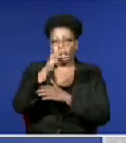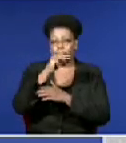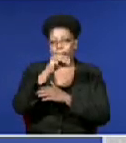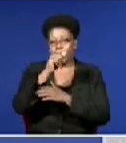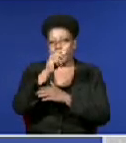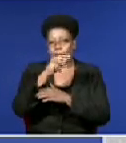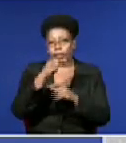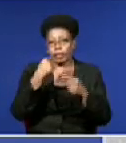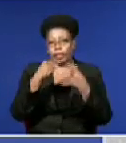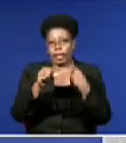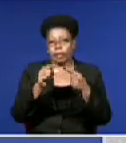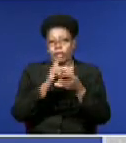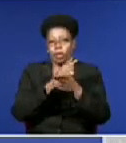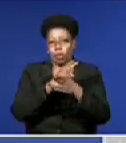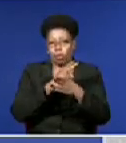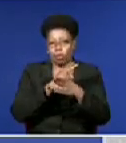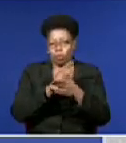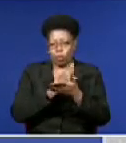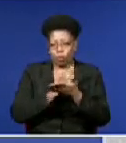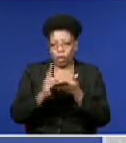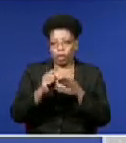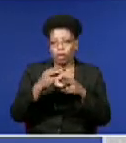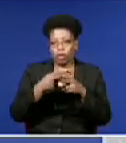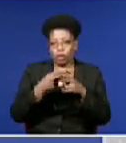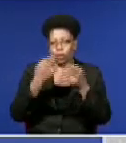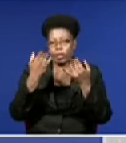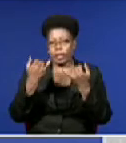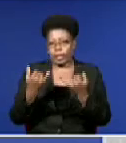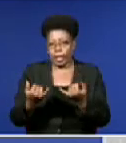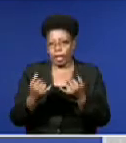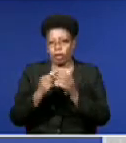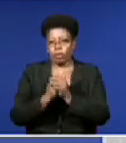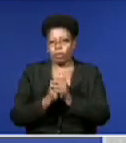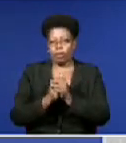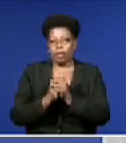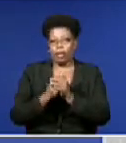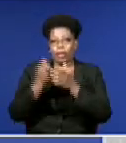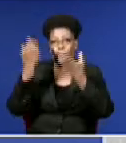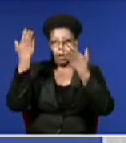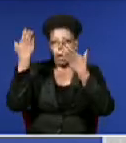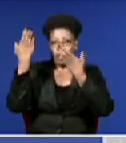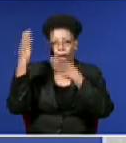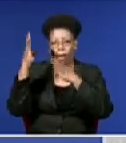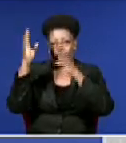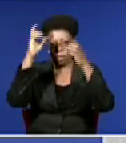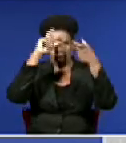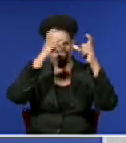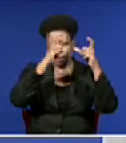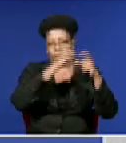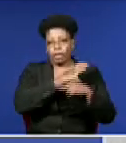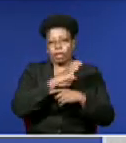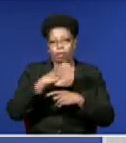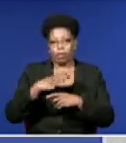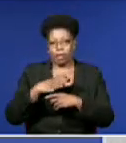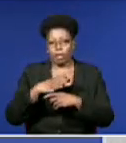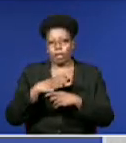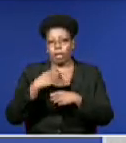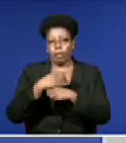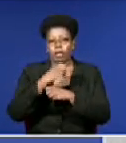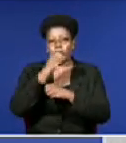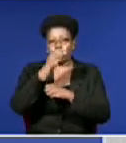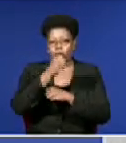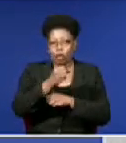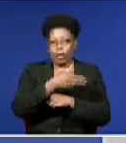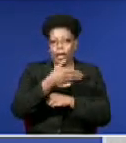week away now, and as Charles Fisher tells us, the machinery in the Bahamas Olympic Committee is hard at work making sure everything goes according